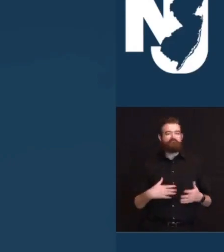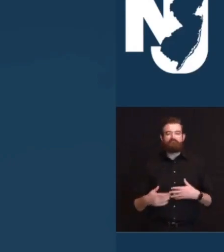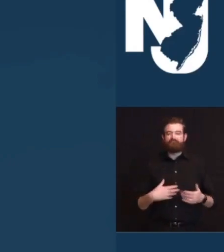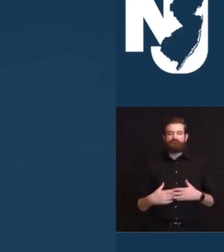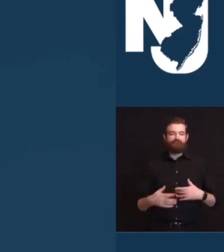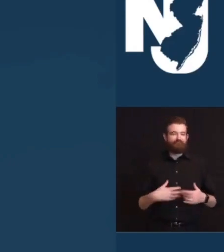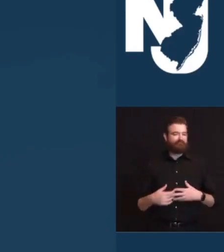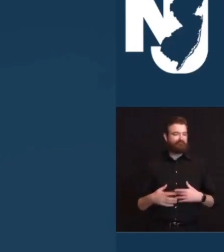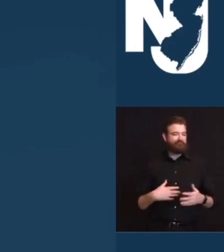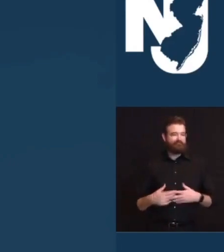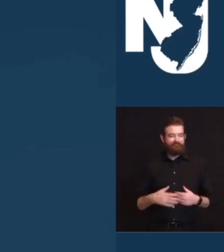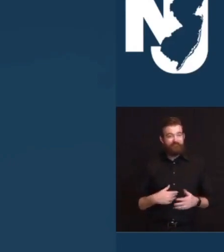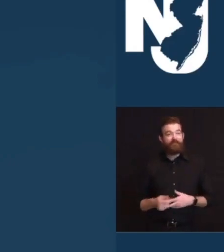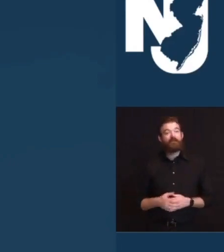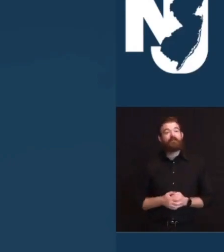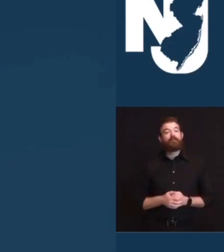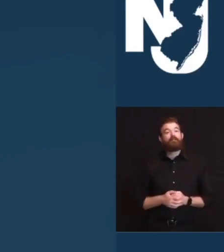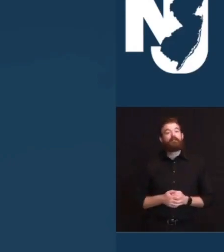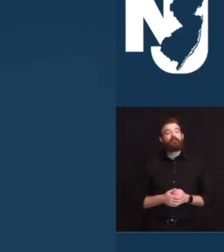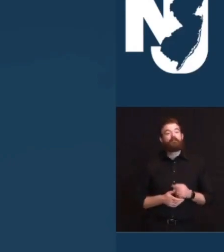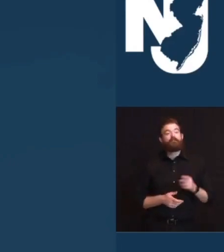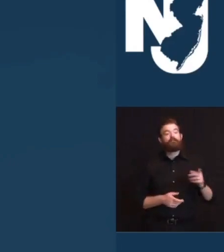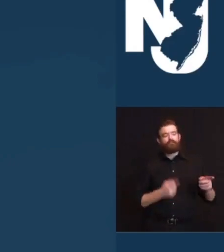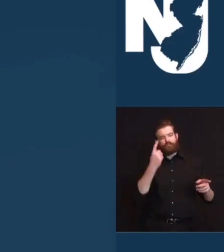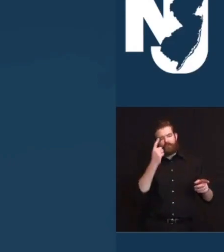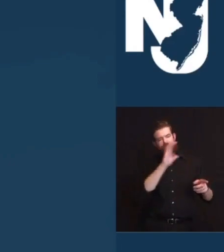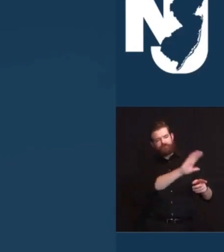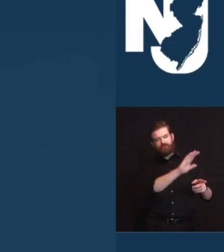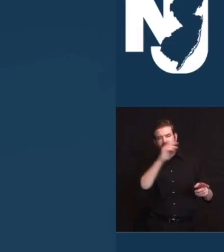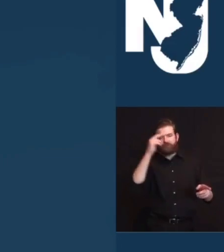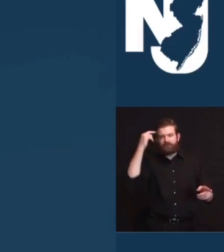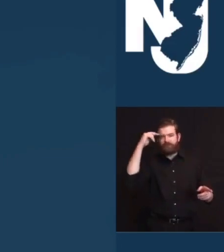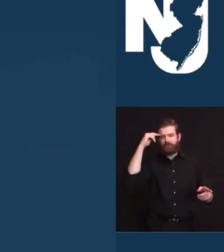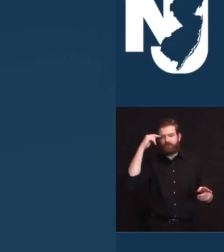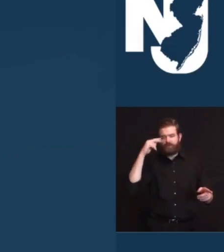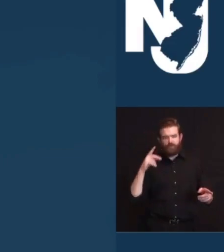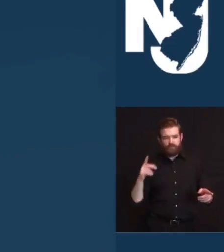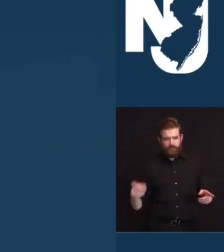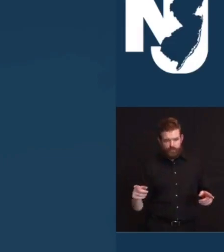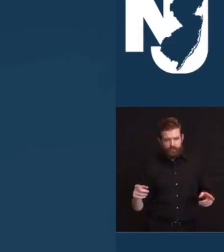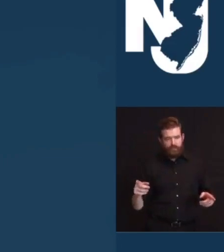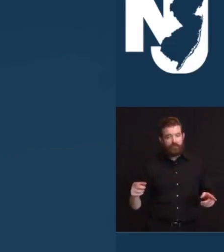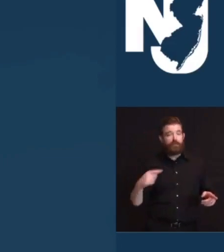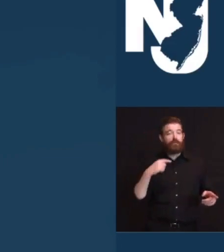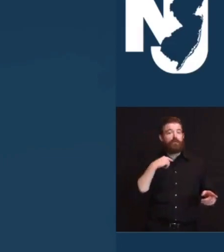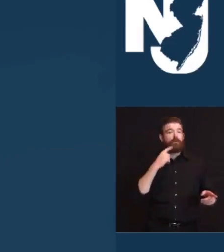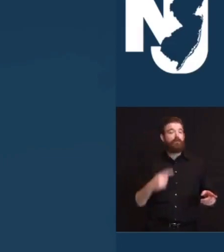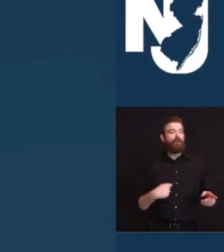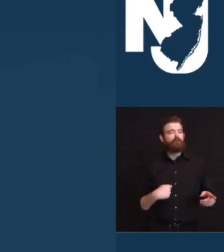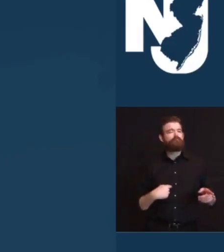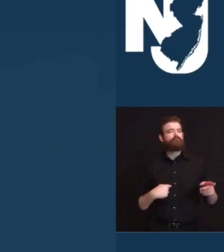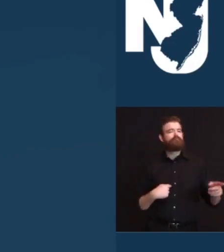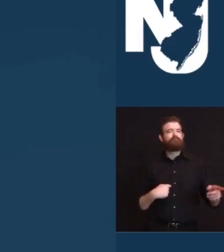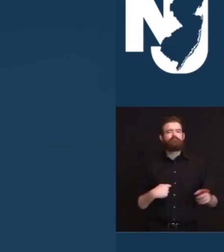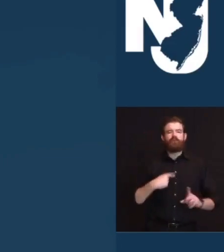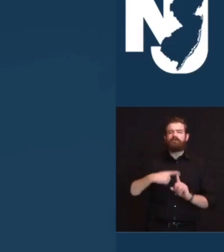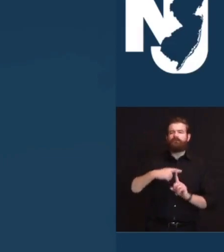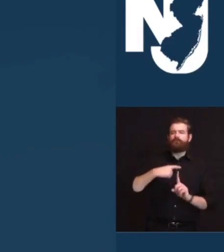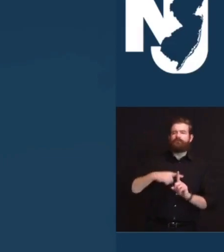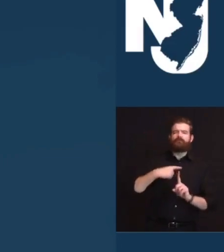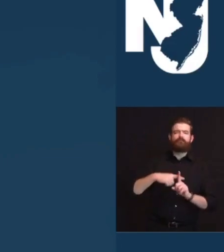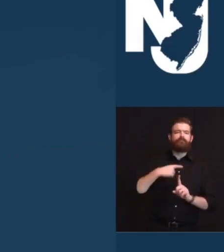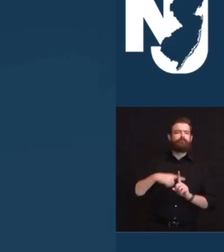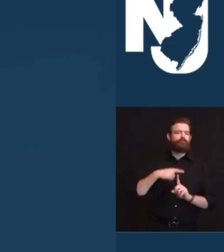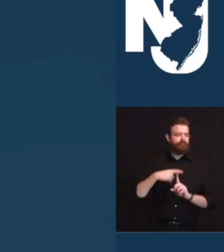a dear friend who chairs our New Jersey Israel Commission, described Mel as sunny, optimistic, and the word best was a big part of